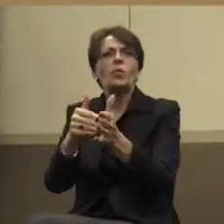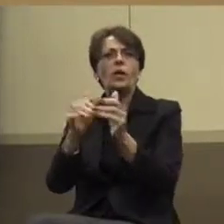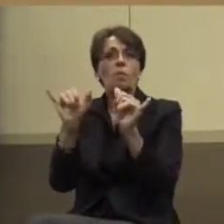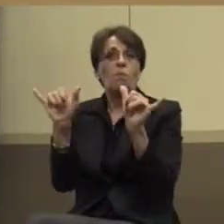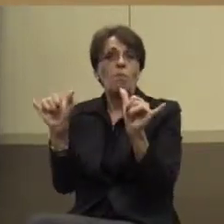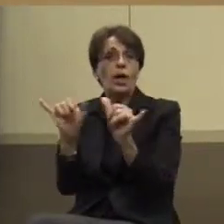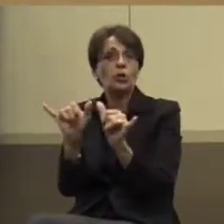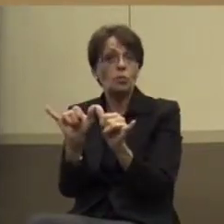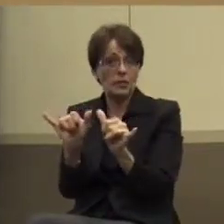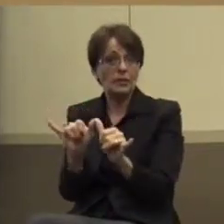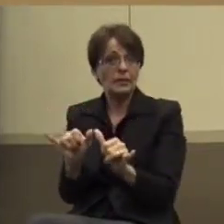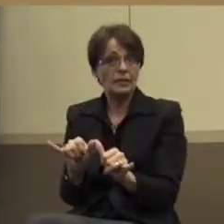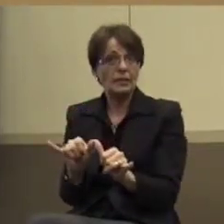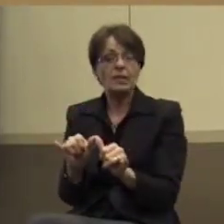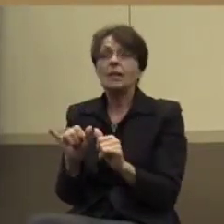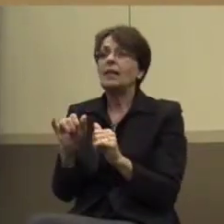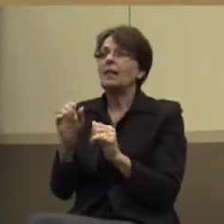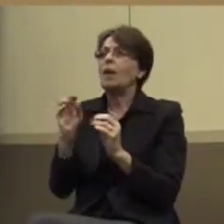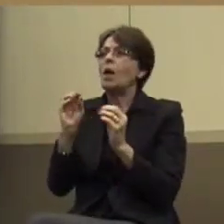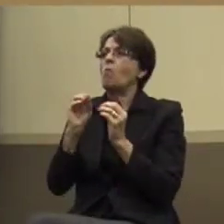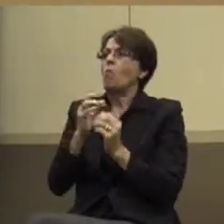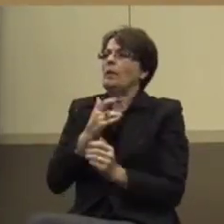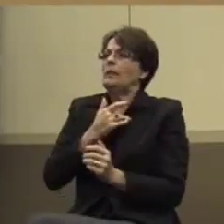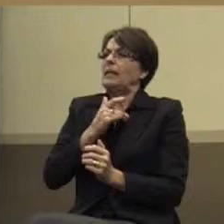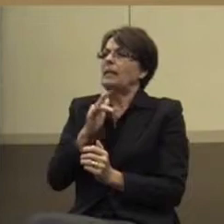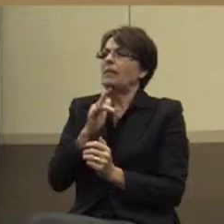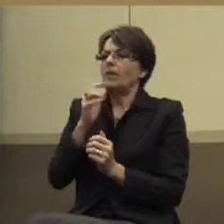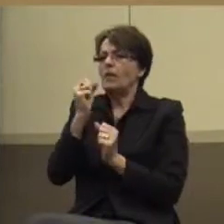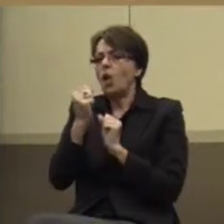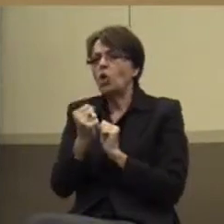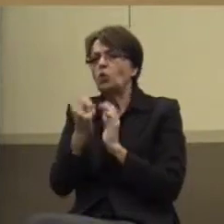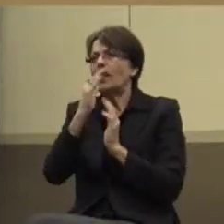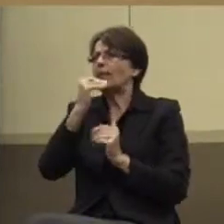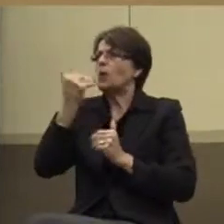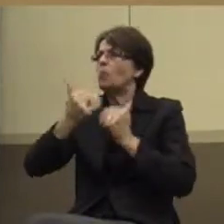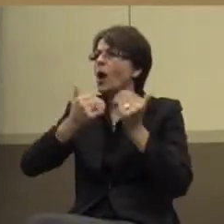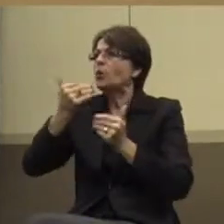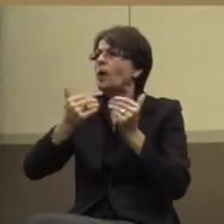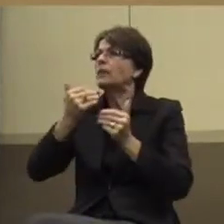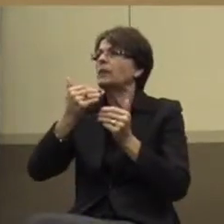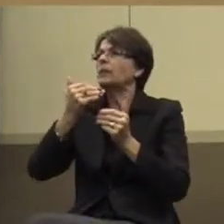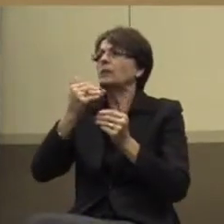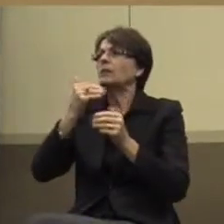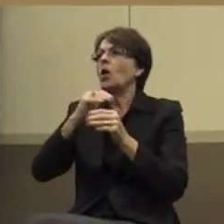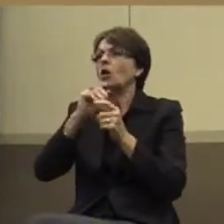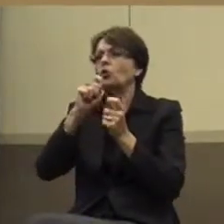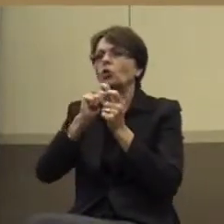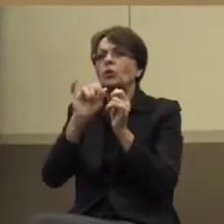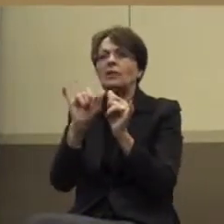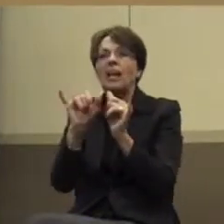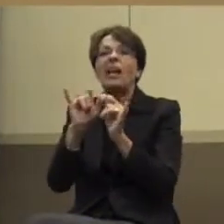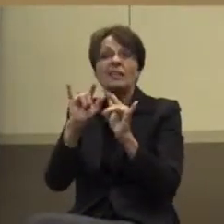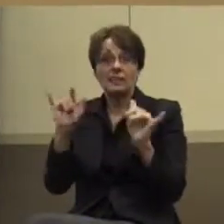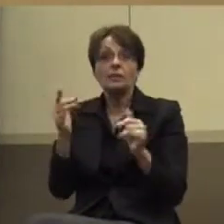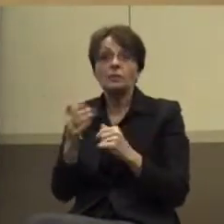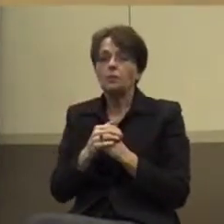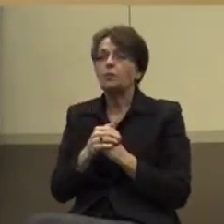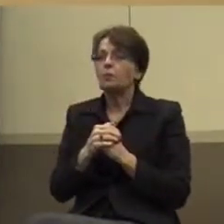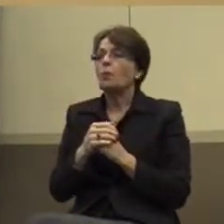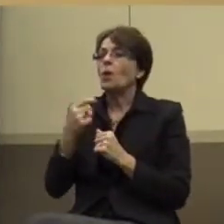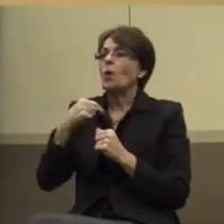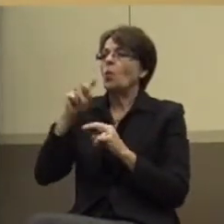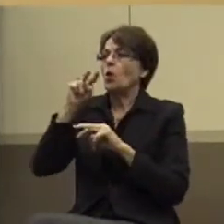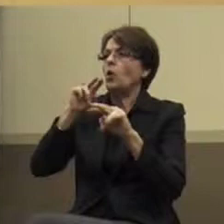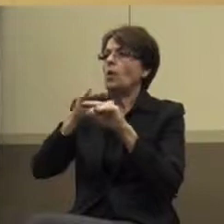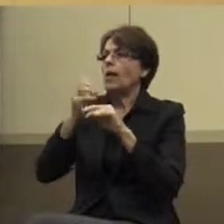right? Which can more sensitively address like your progress in certain skills, right? Okay, so we're going to look at a few